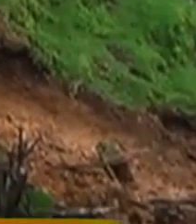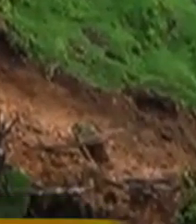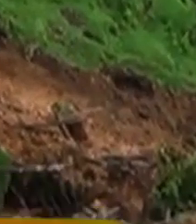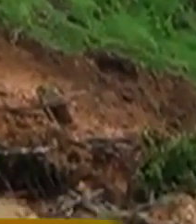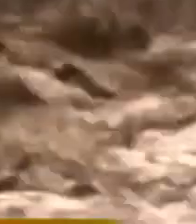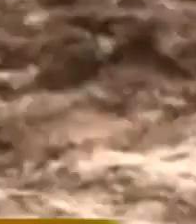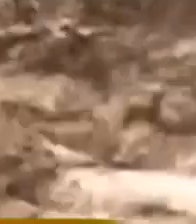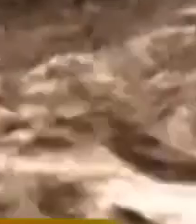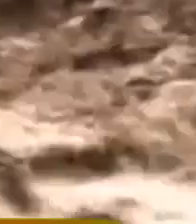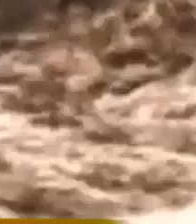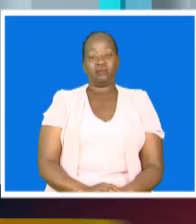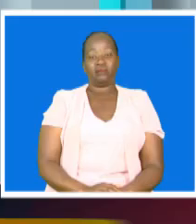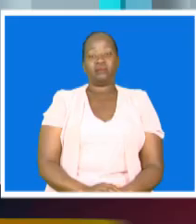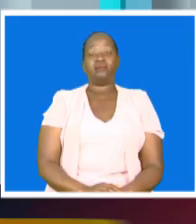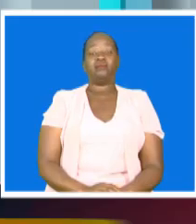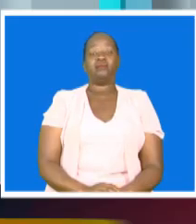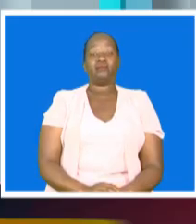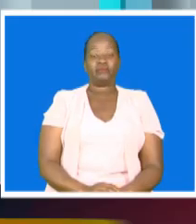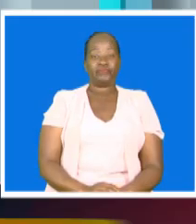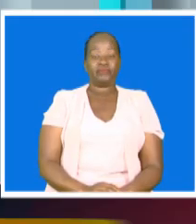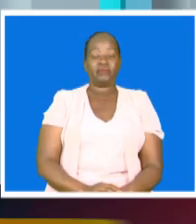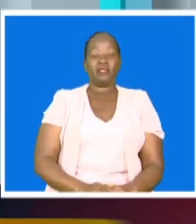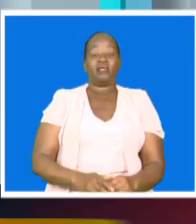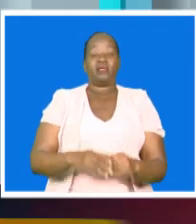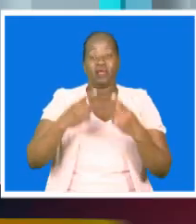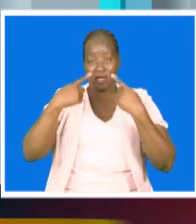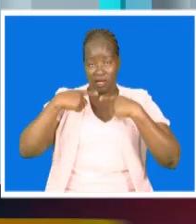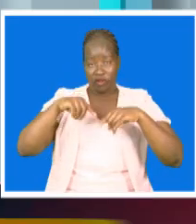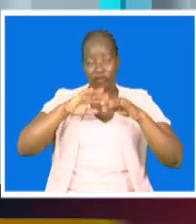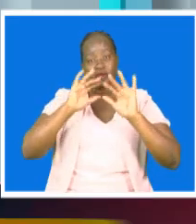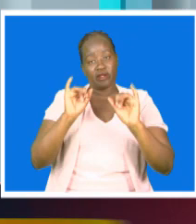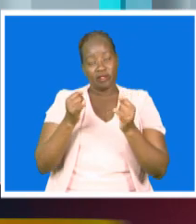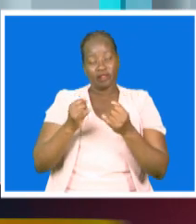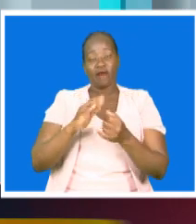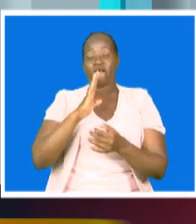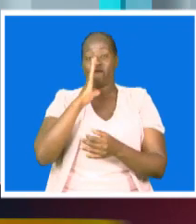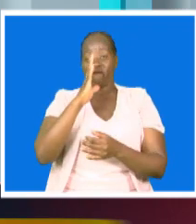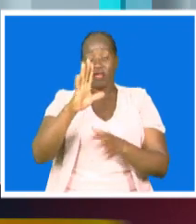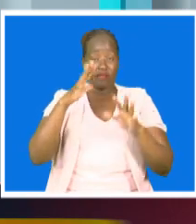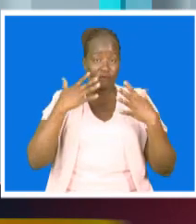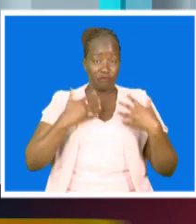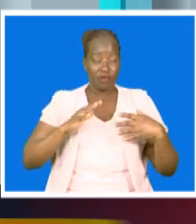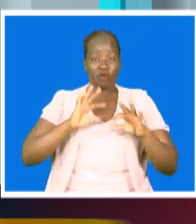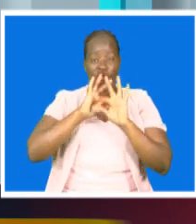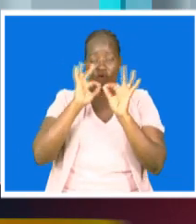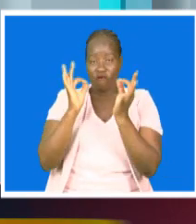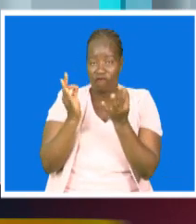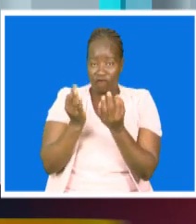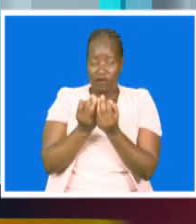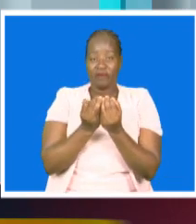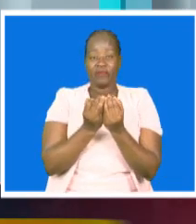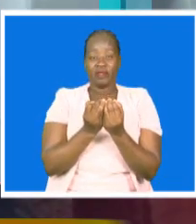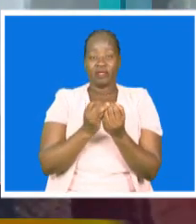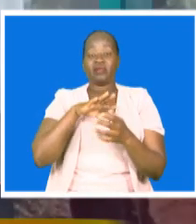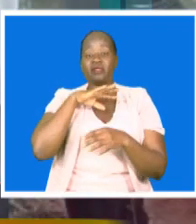jeteka gawaboi uwa mwagi. Togethie na benete adu atano a family mwene makuete mwena